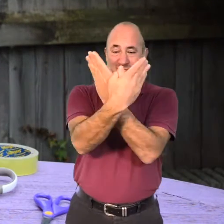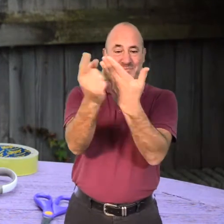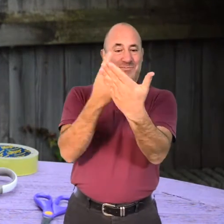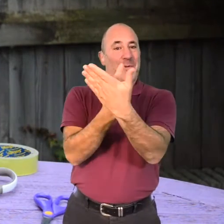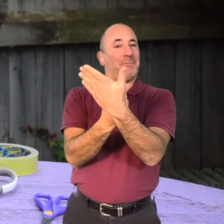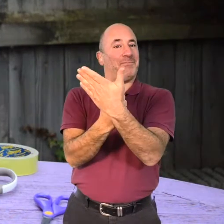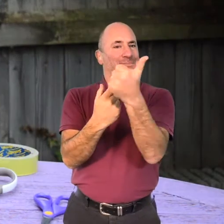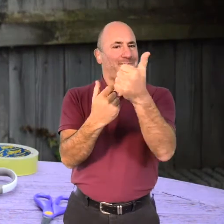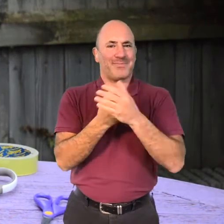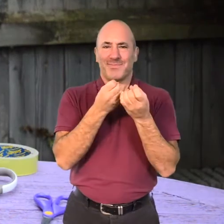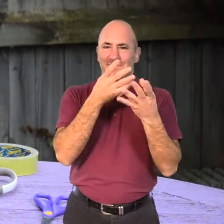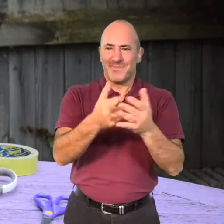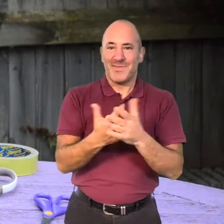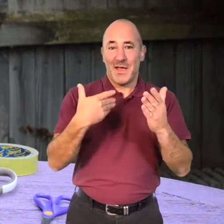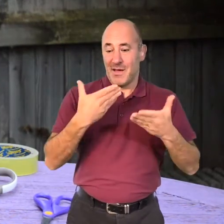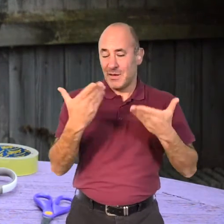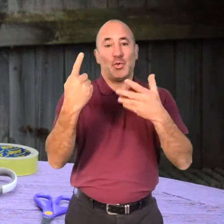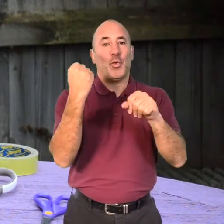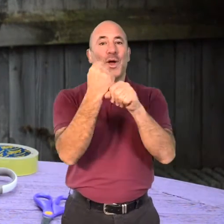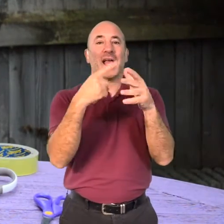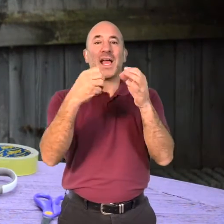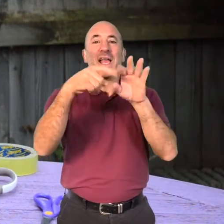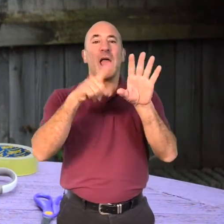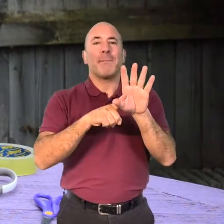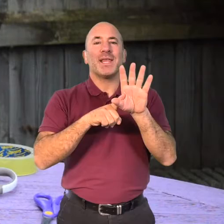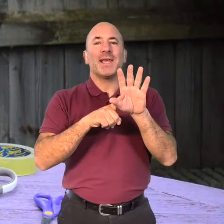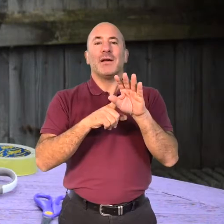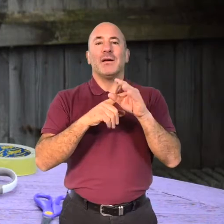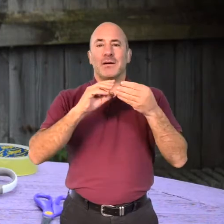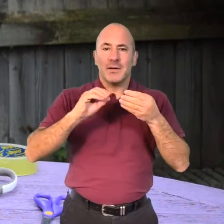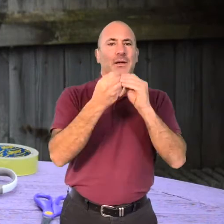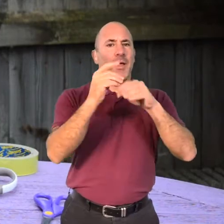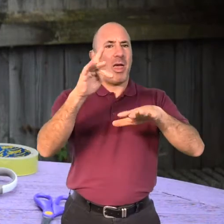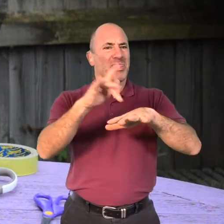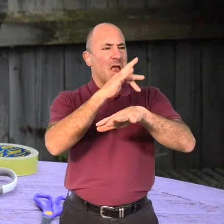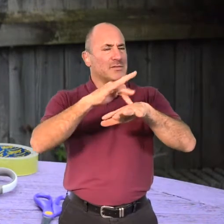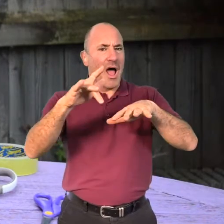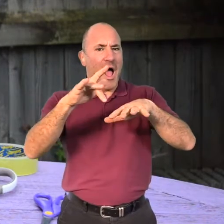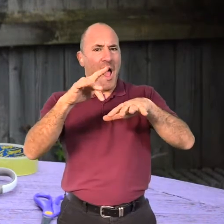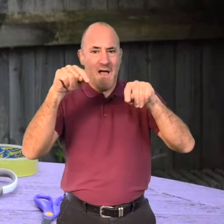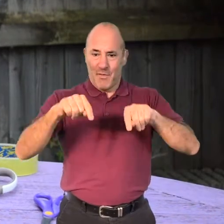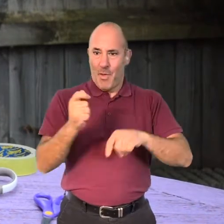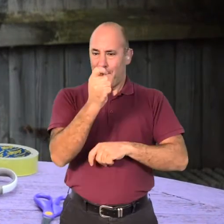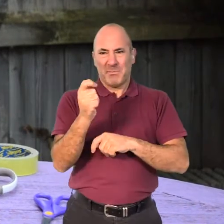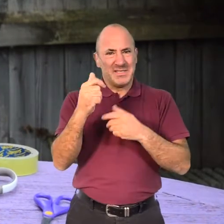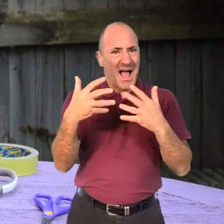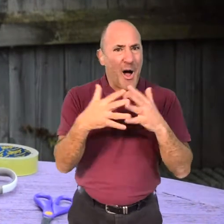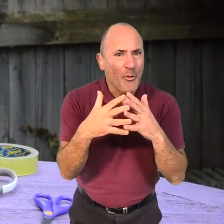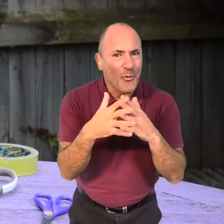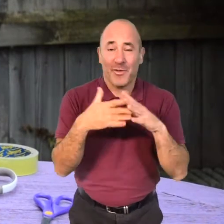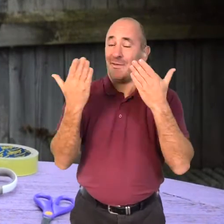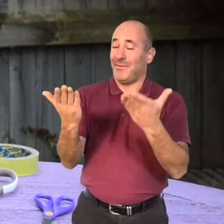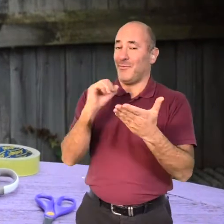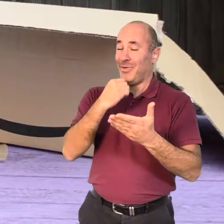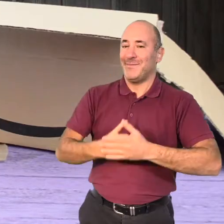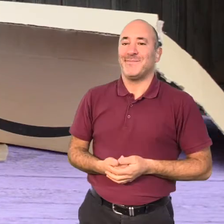here. Brilliant. Now I'm going to hand you over to Gaby to show you how to make a theatre for your butterfly shadow